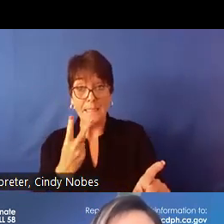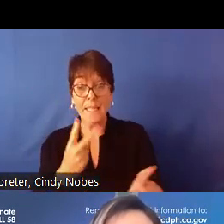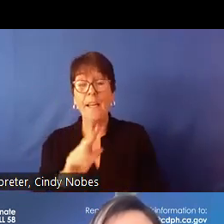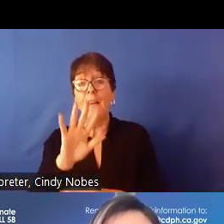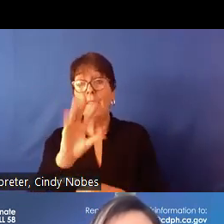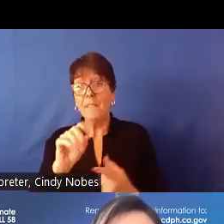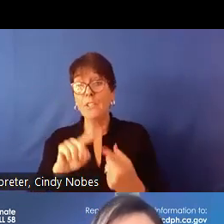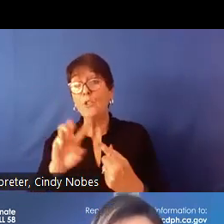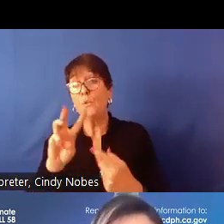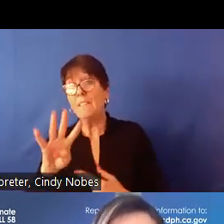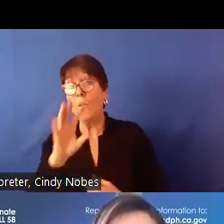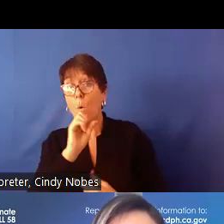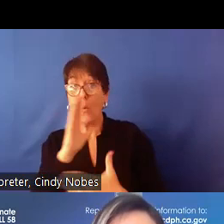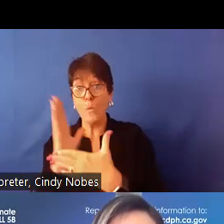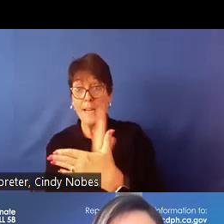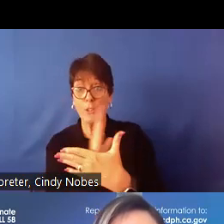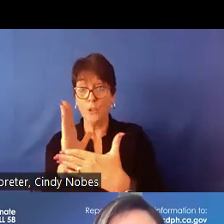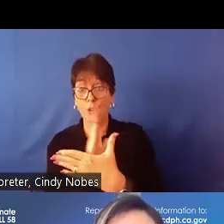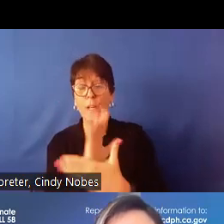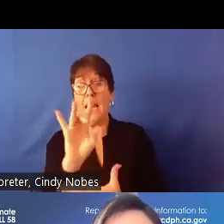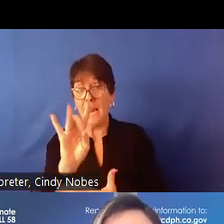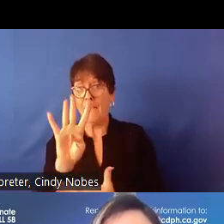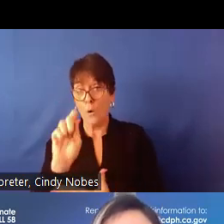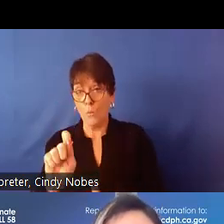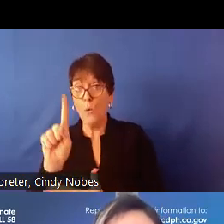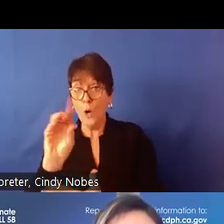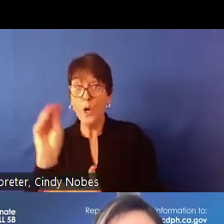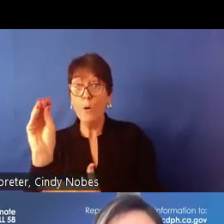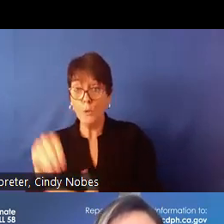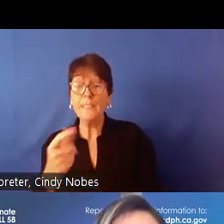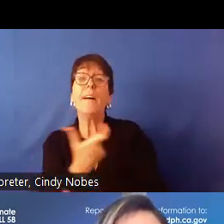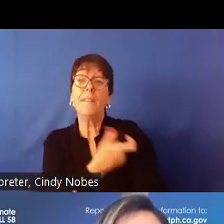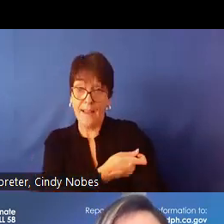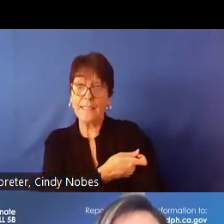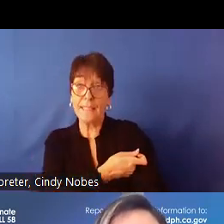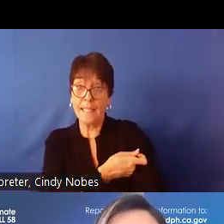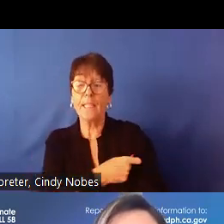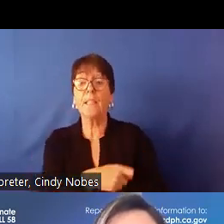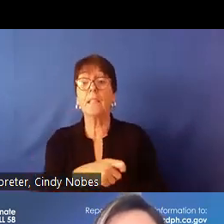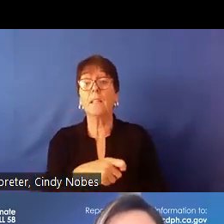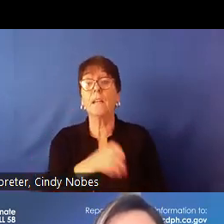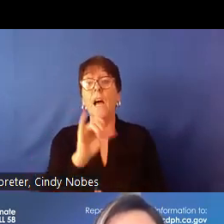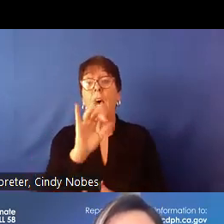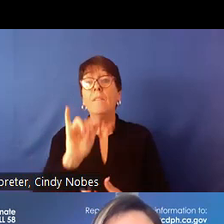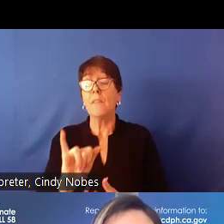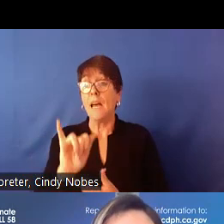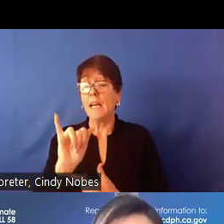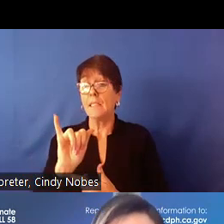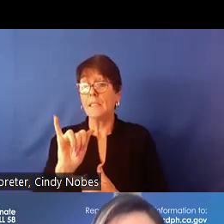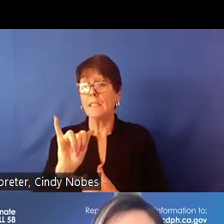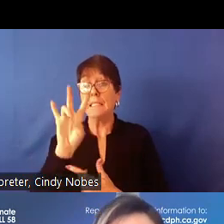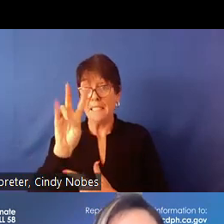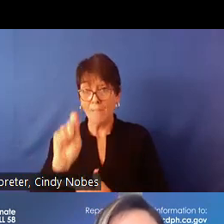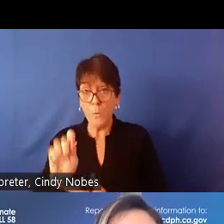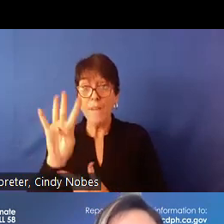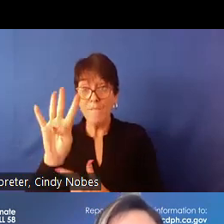to 64 age range is 84.1% vaccinated of the